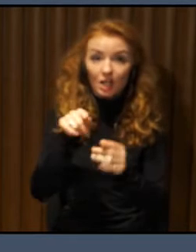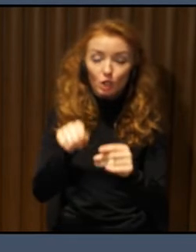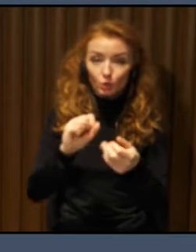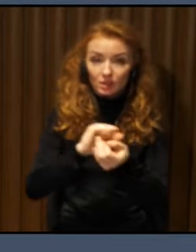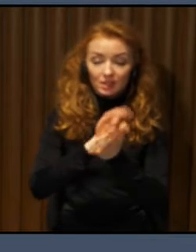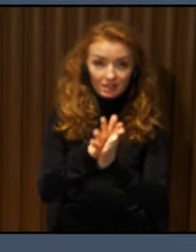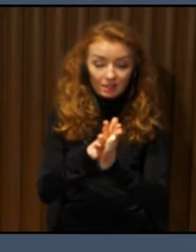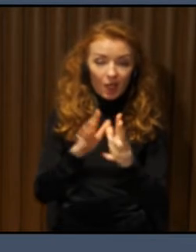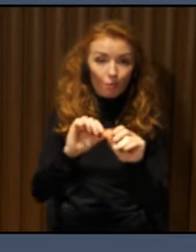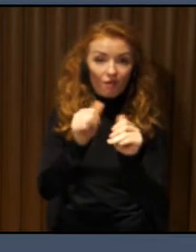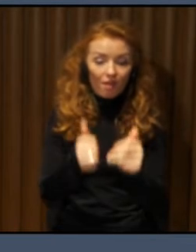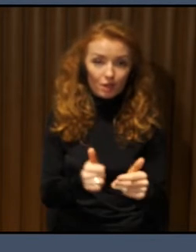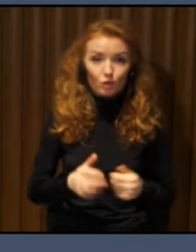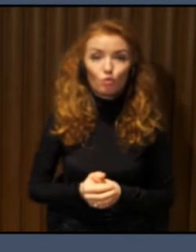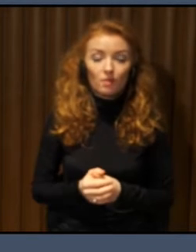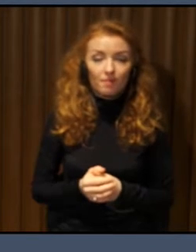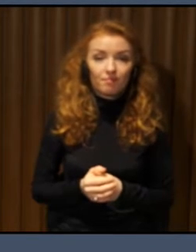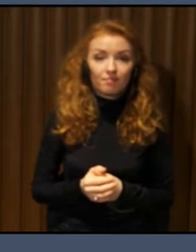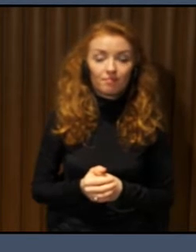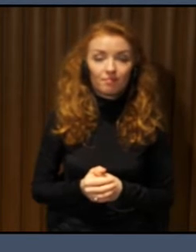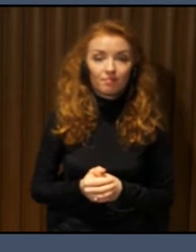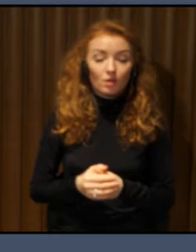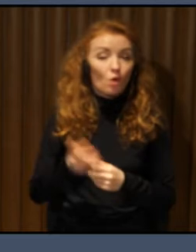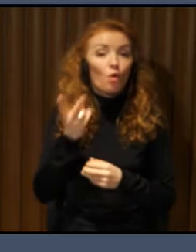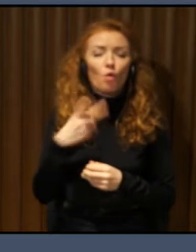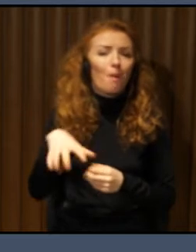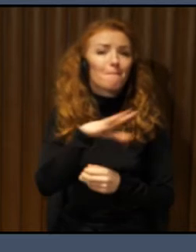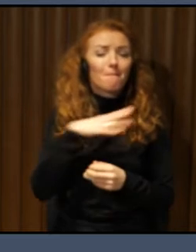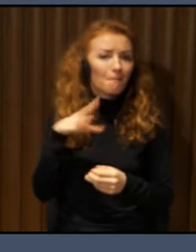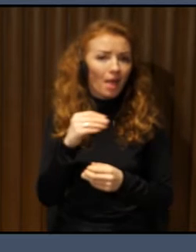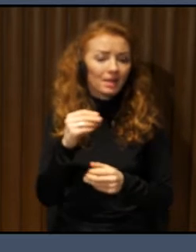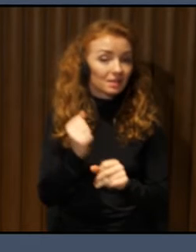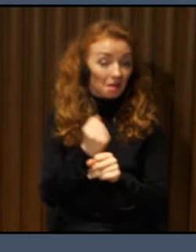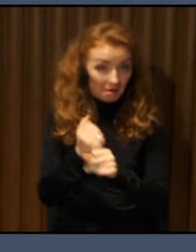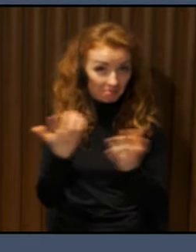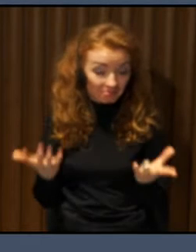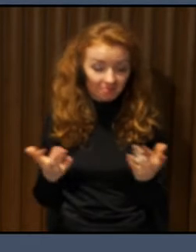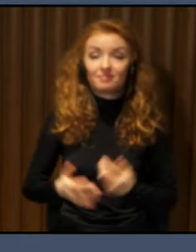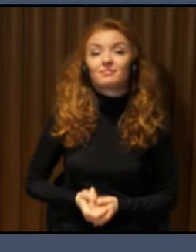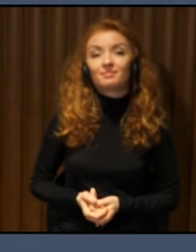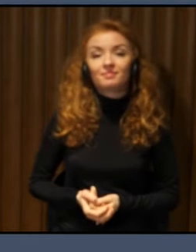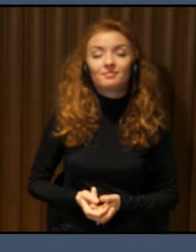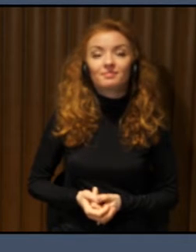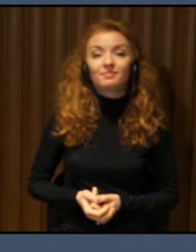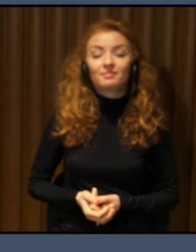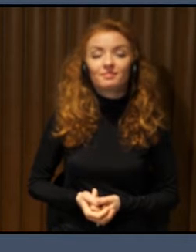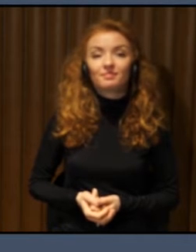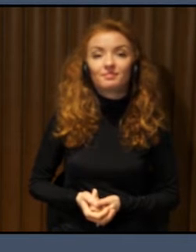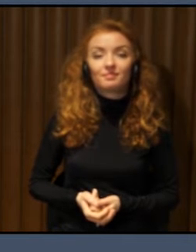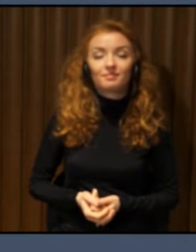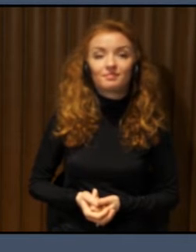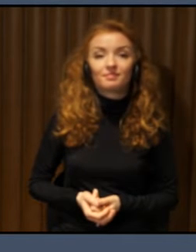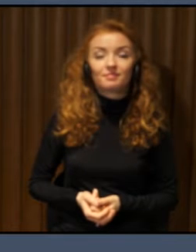So how does this actually, what are we actually trying to solve? I've kind of outlined the groups we help, but what are we trying to do here?